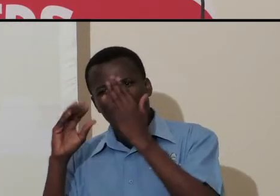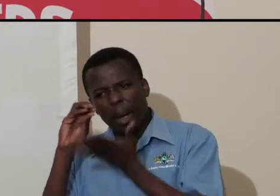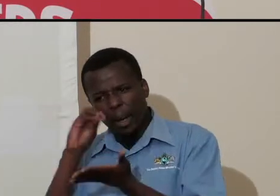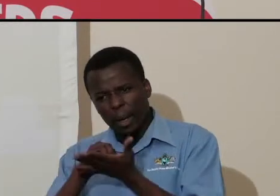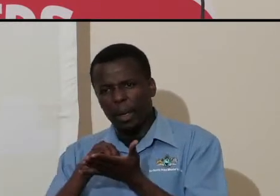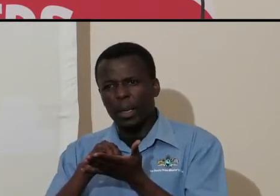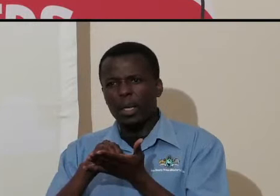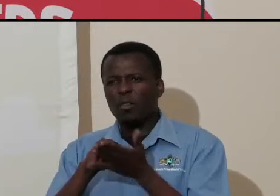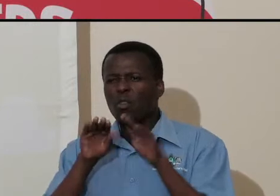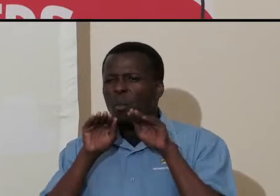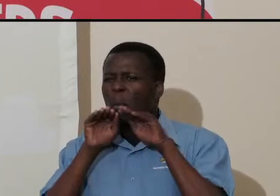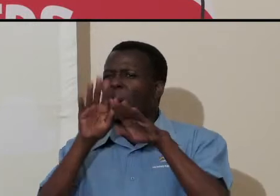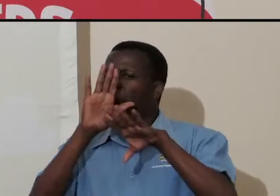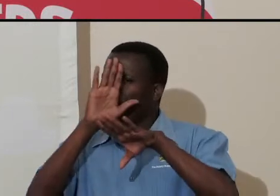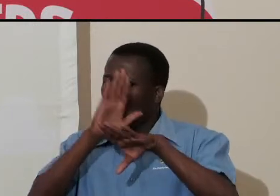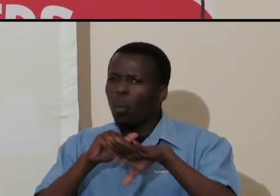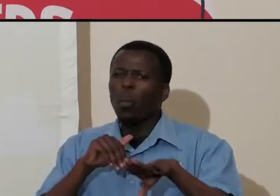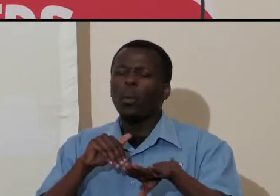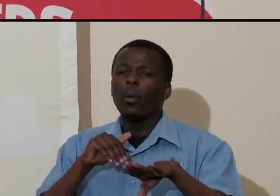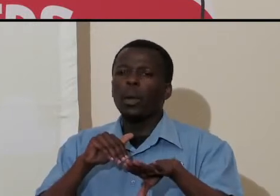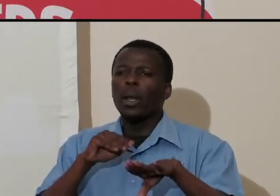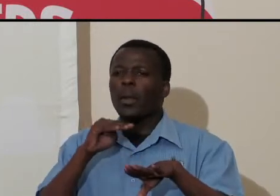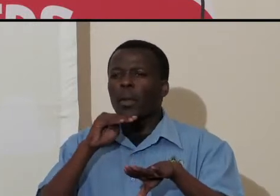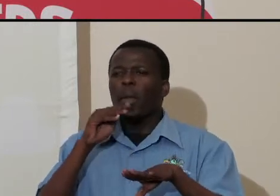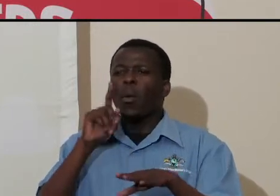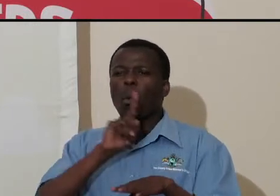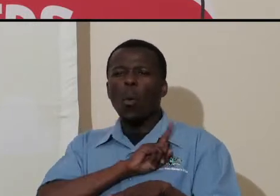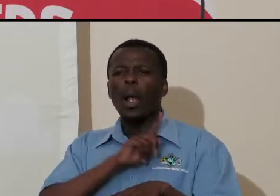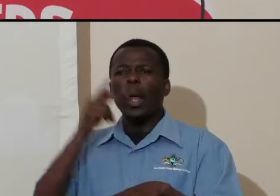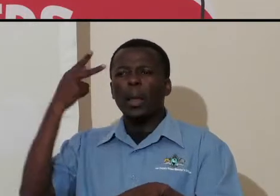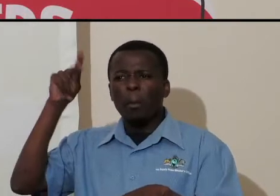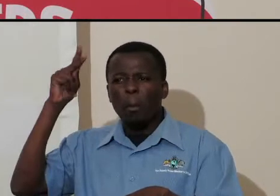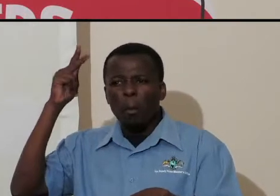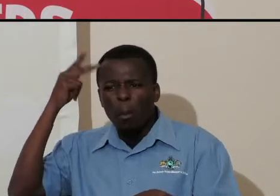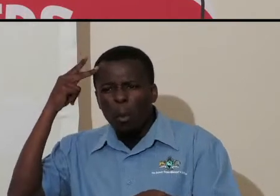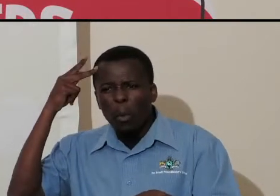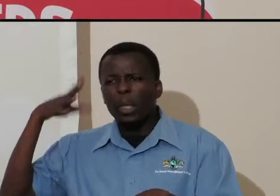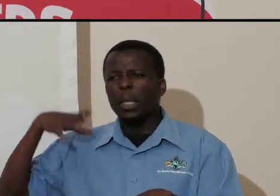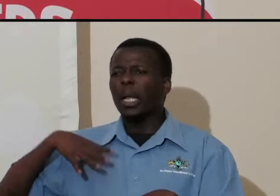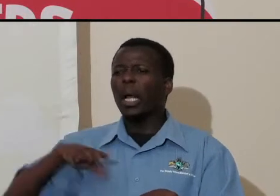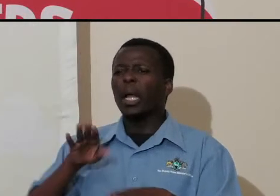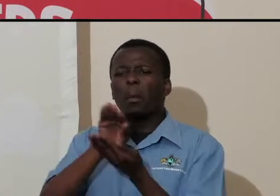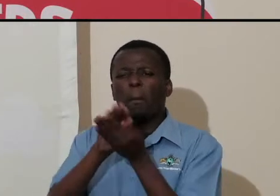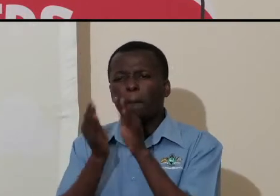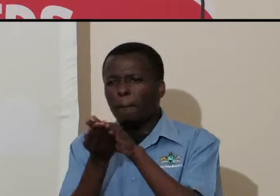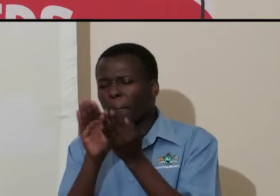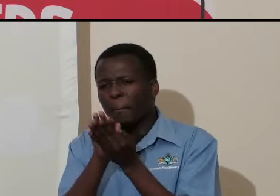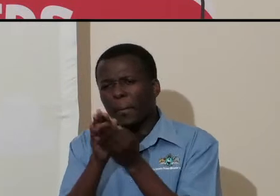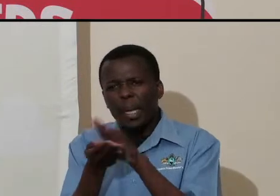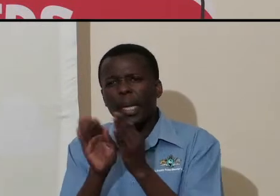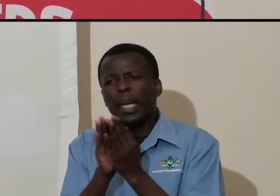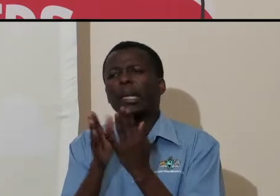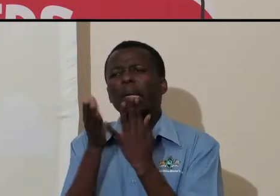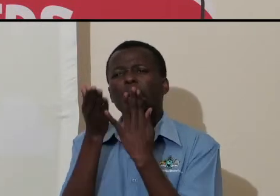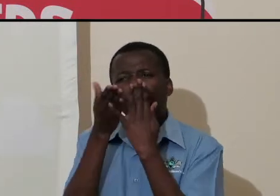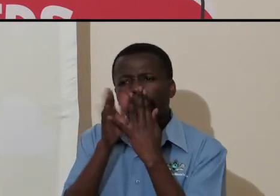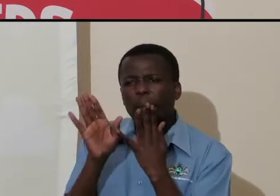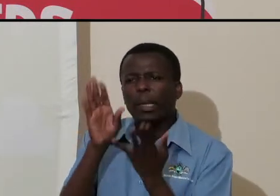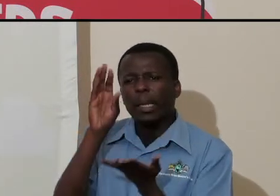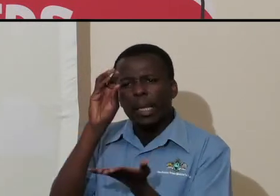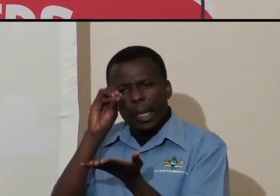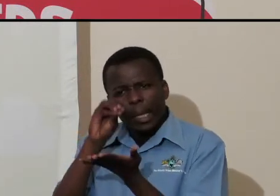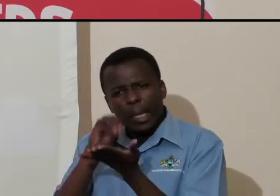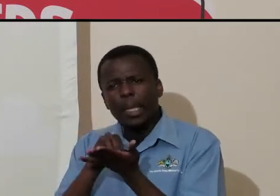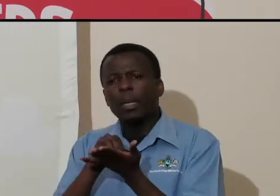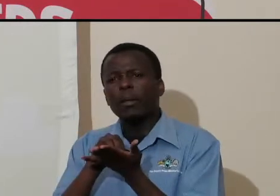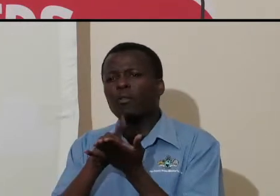manifest in laws and policies, as my colleague from Congo mentioned, in discriminatory practices, in